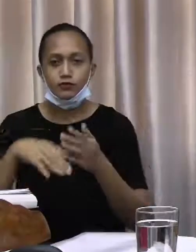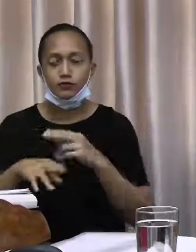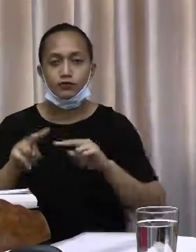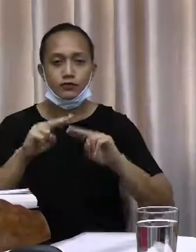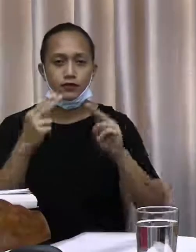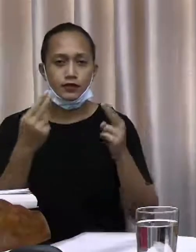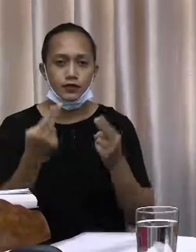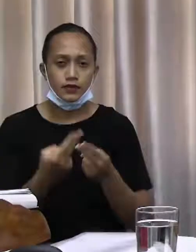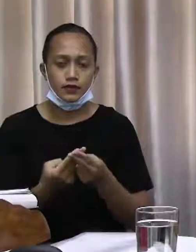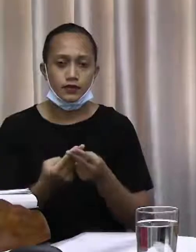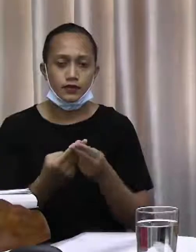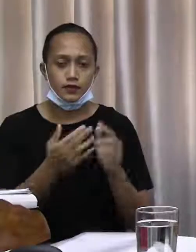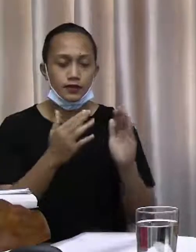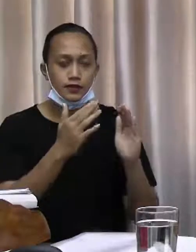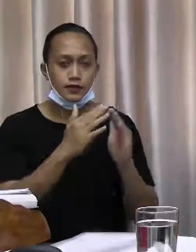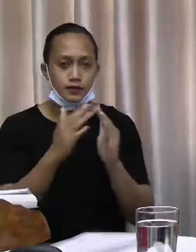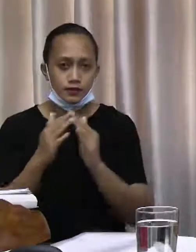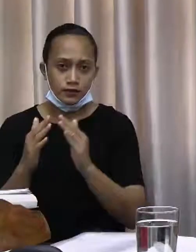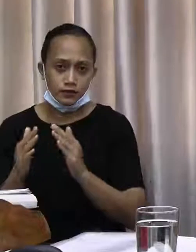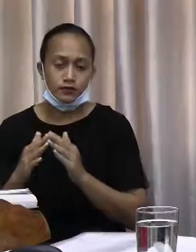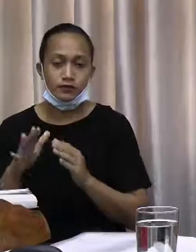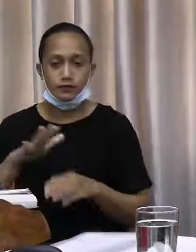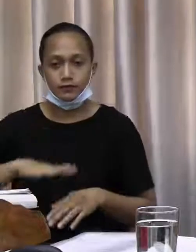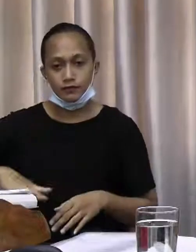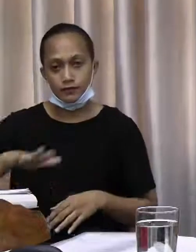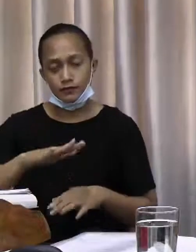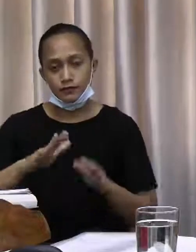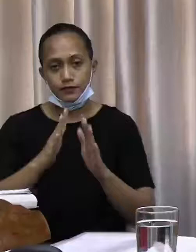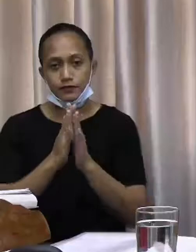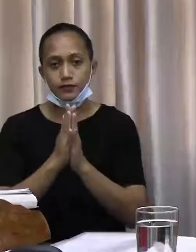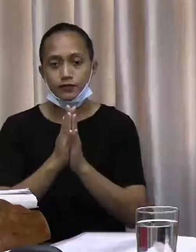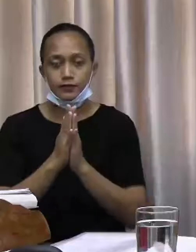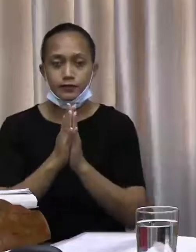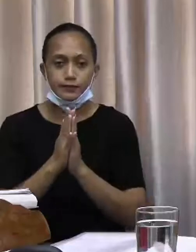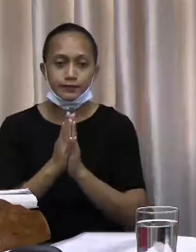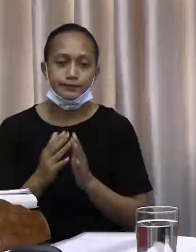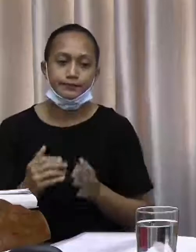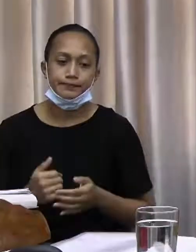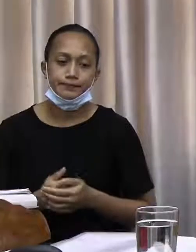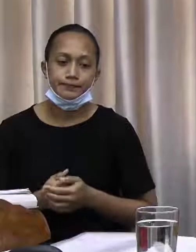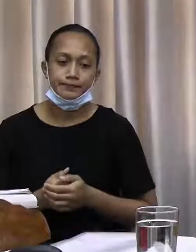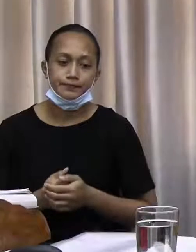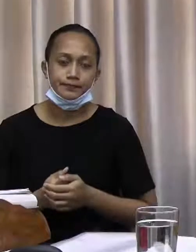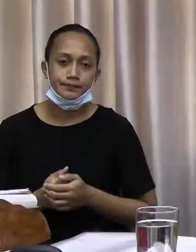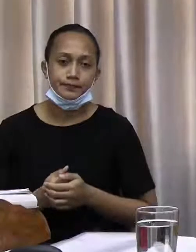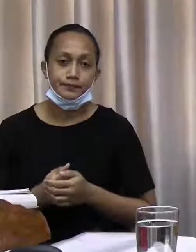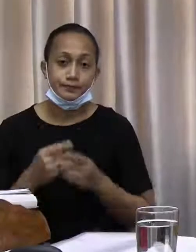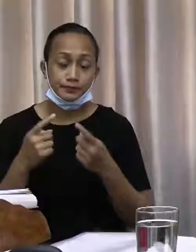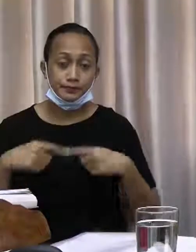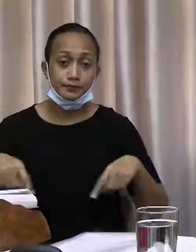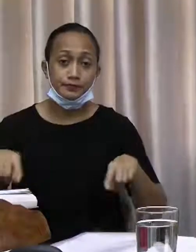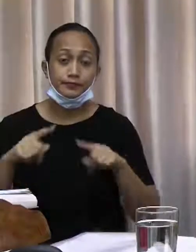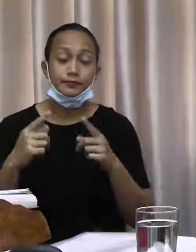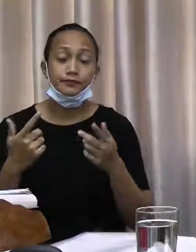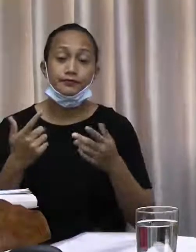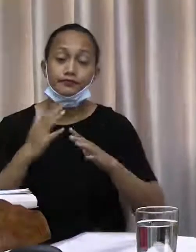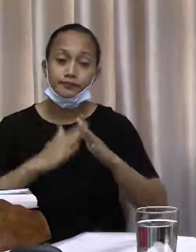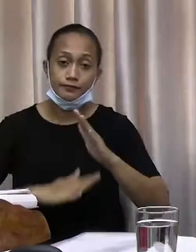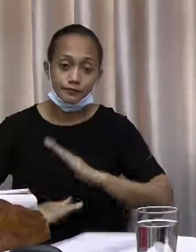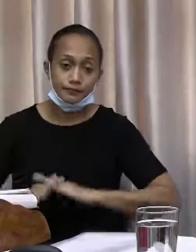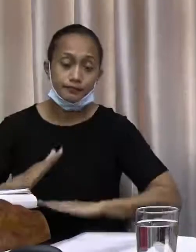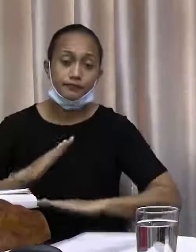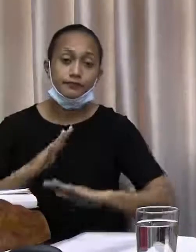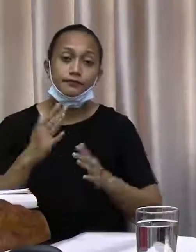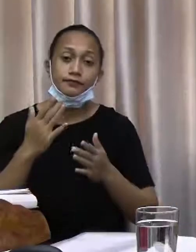ainga, nuu ma afioaga ma ekalesia. Ia tatou maelenga pea i